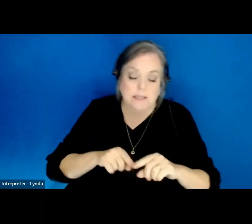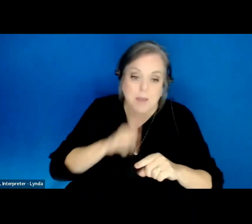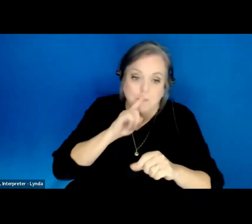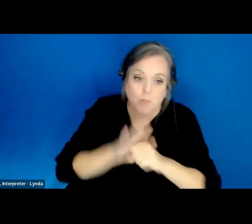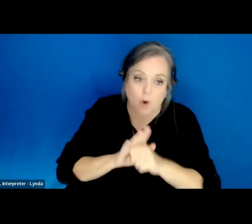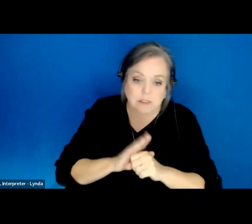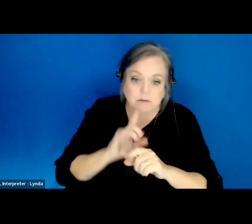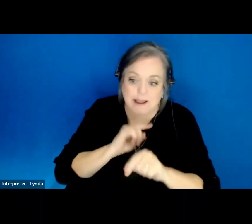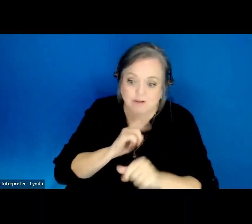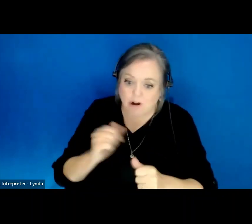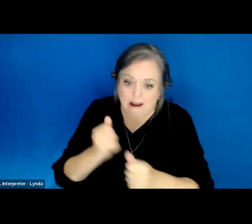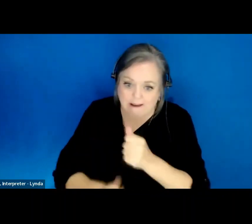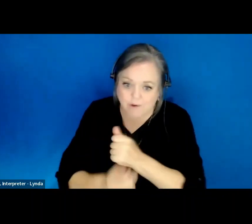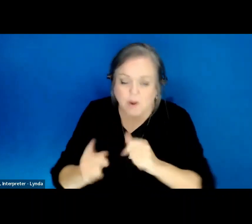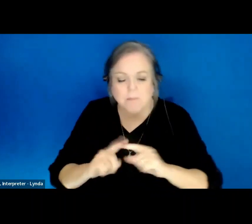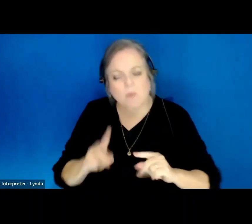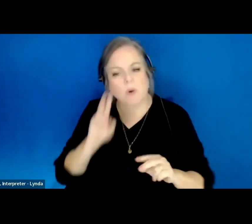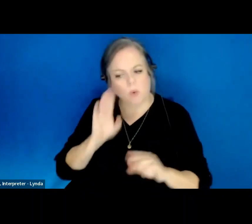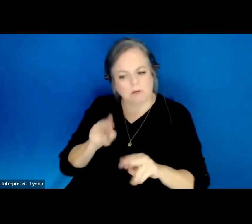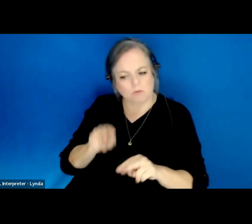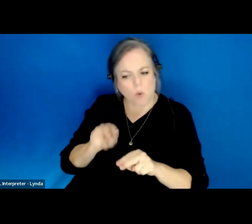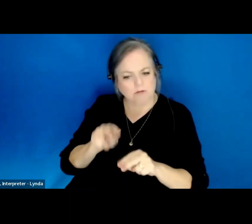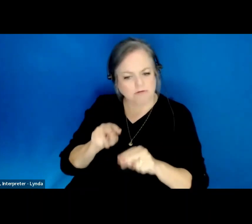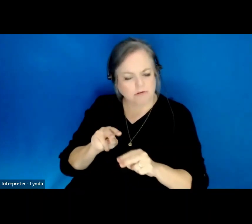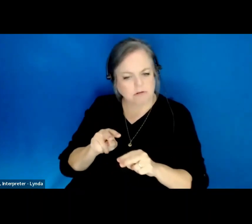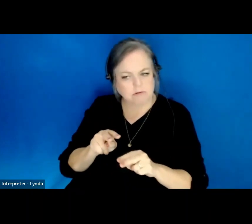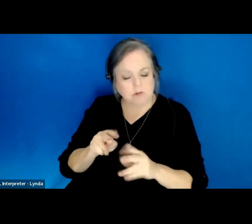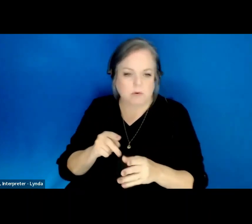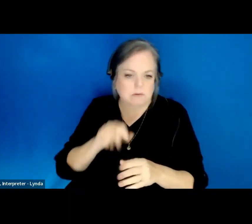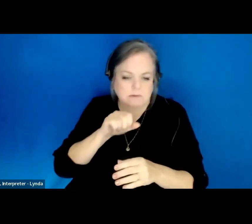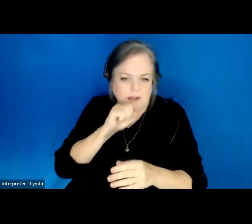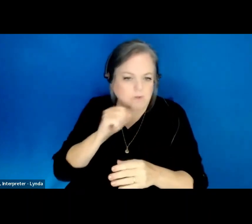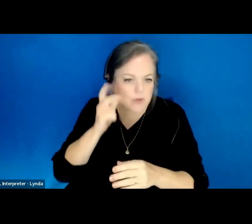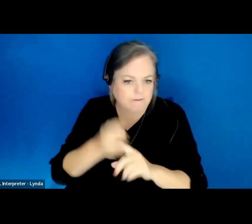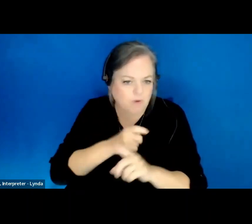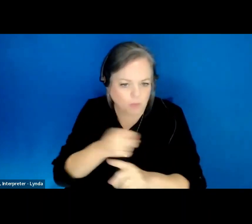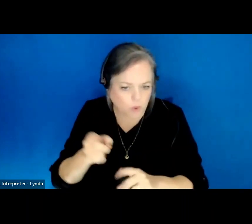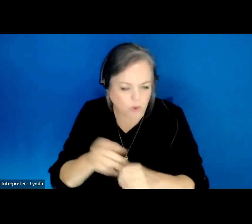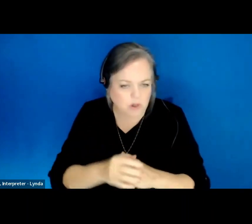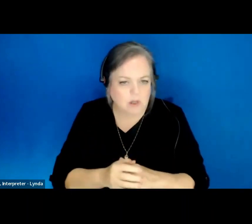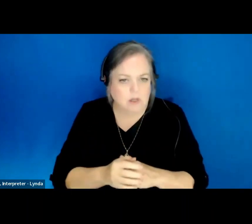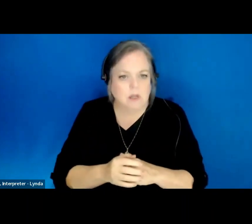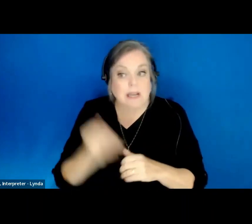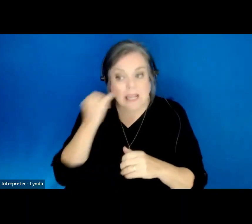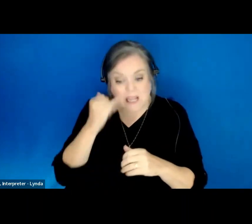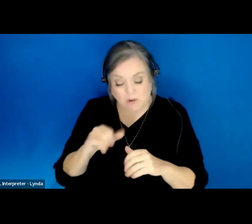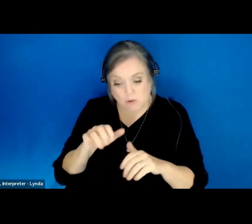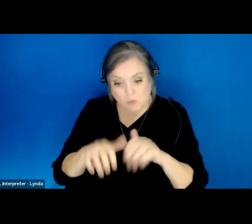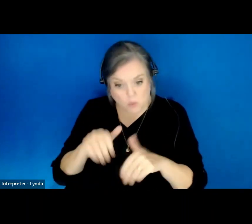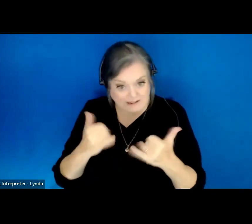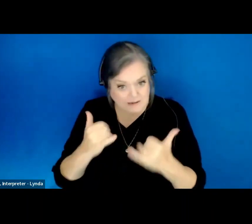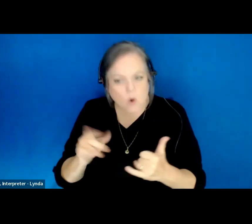we're going to monitor those questions or comments, and we'd love to hear from you. And in fact, if you could just even put in the chat box where you're from,